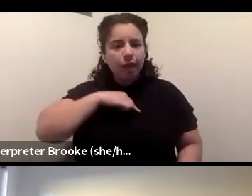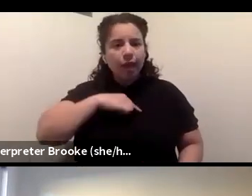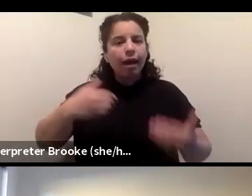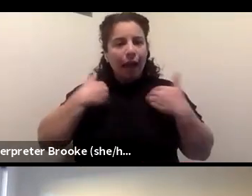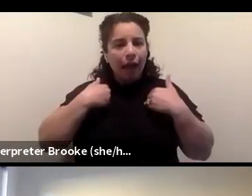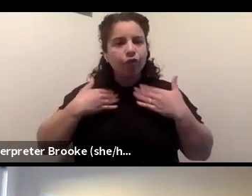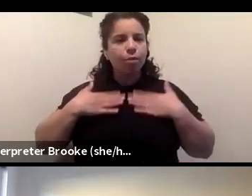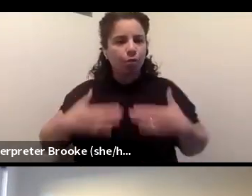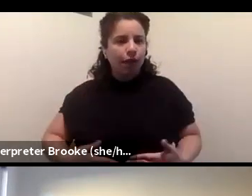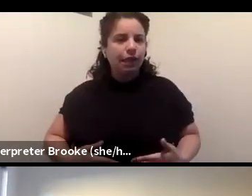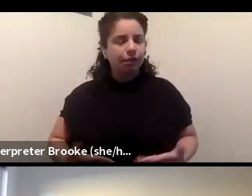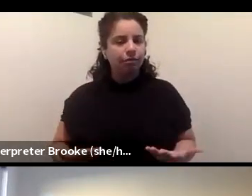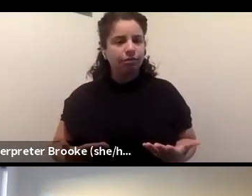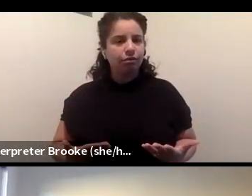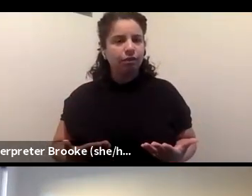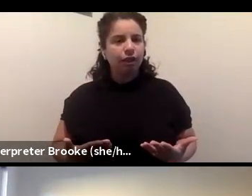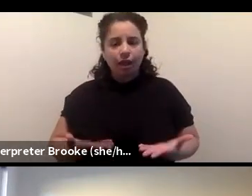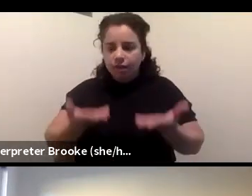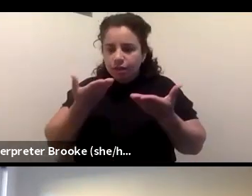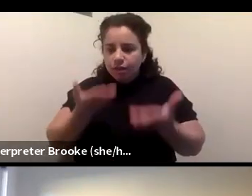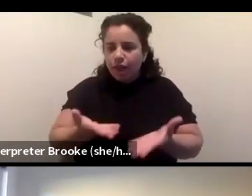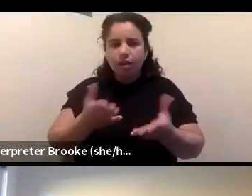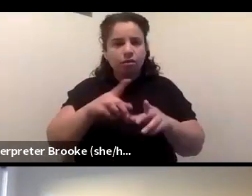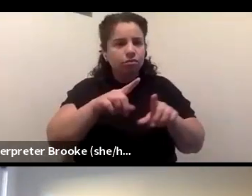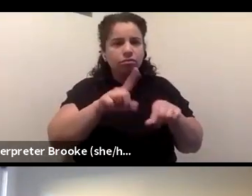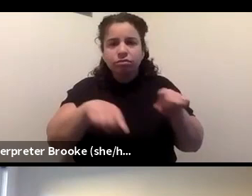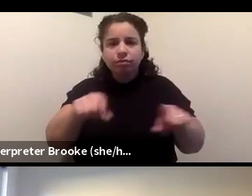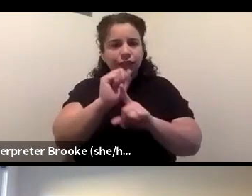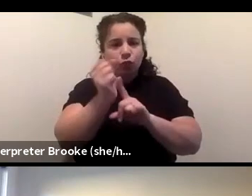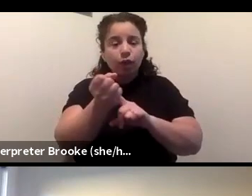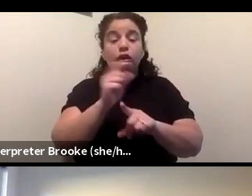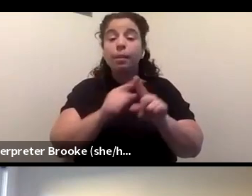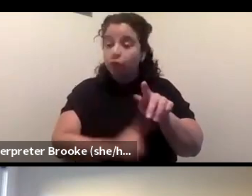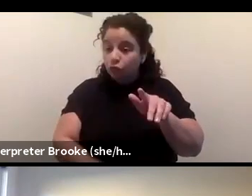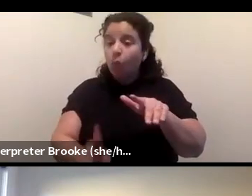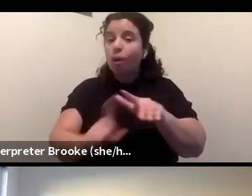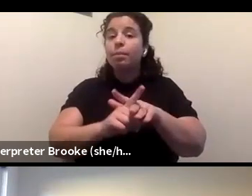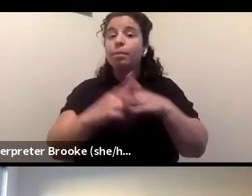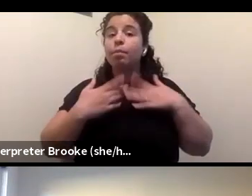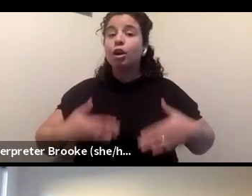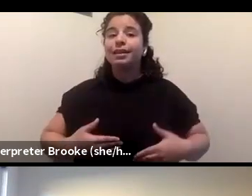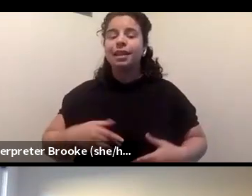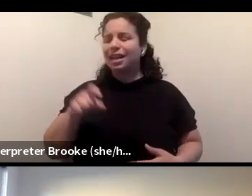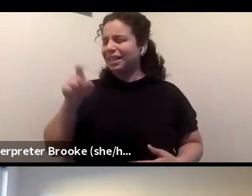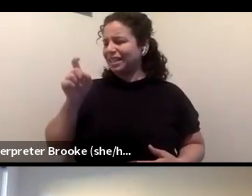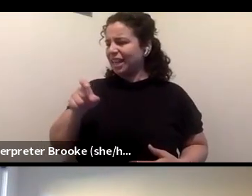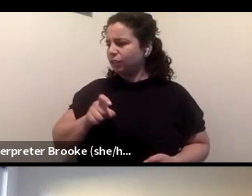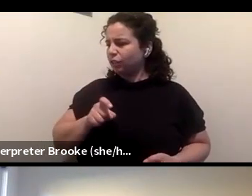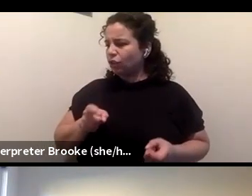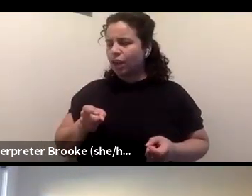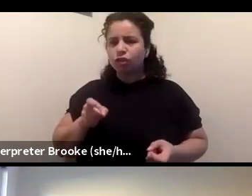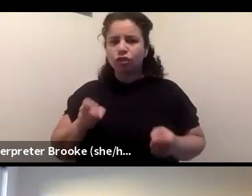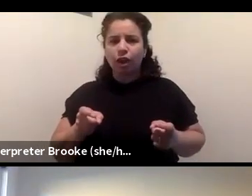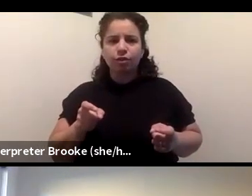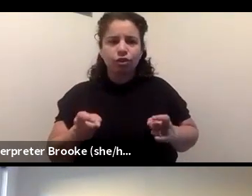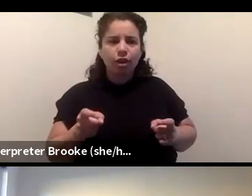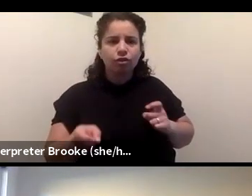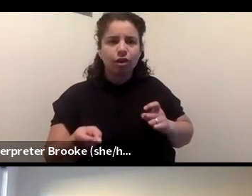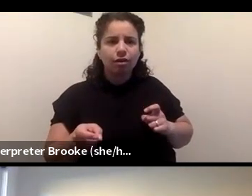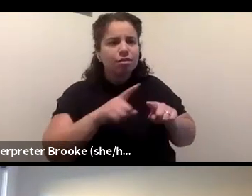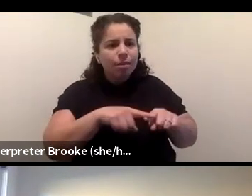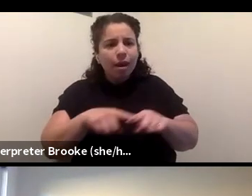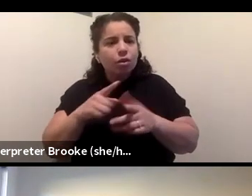given circumstance, and that they have needs that will change what it is that we're doing. Our ways of thinking that run counter